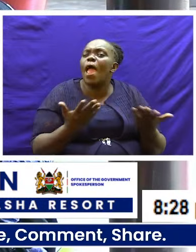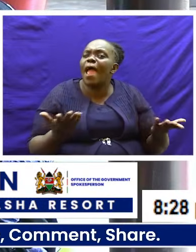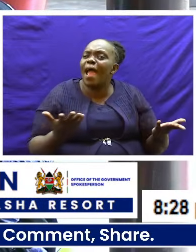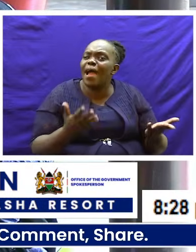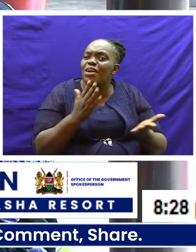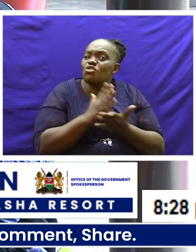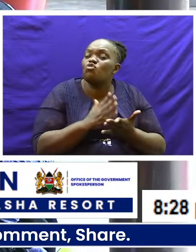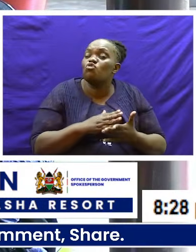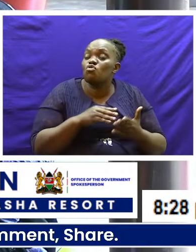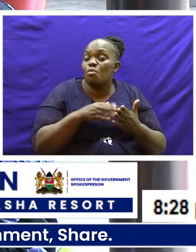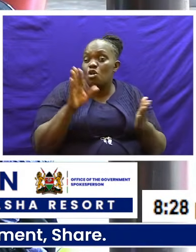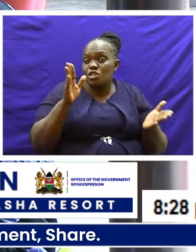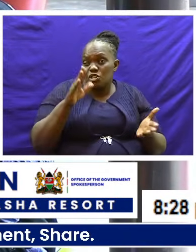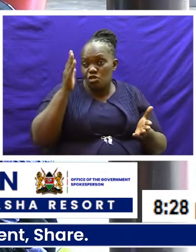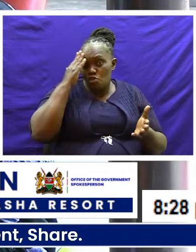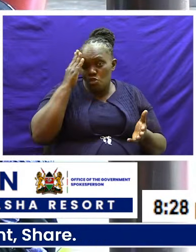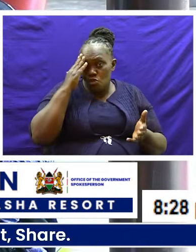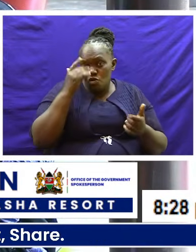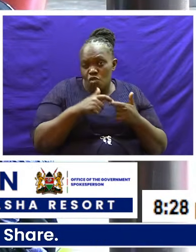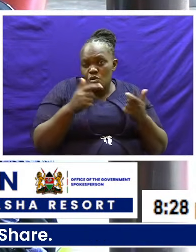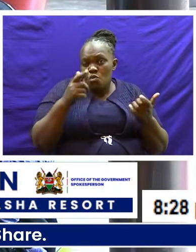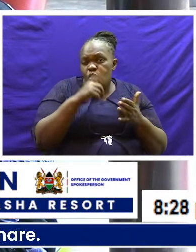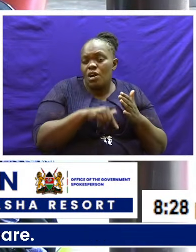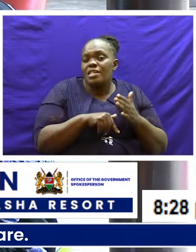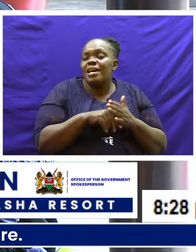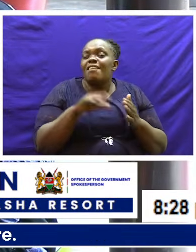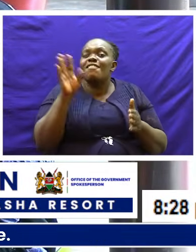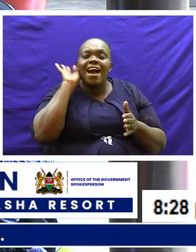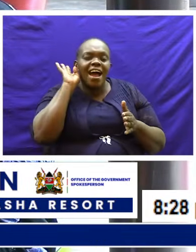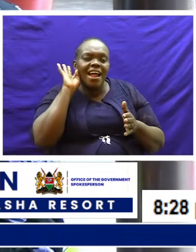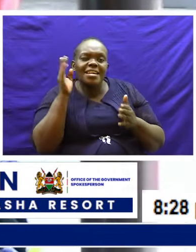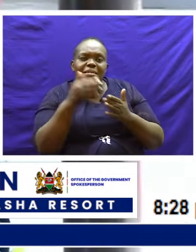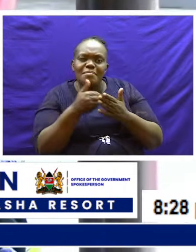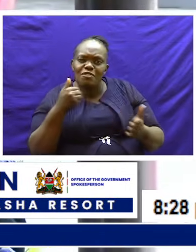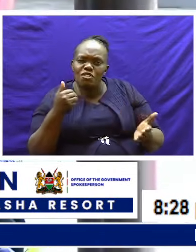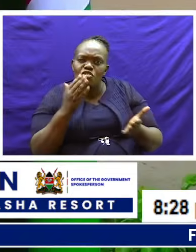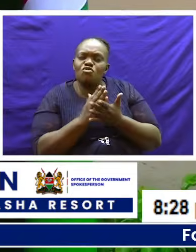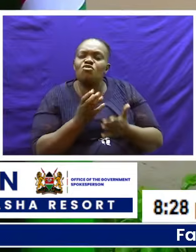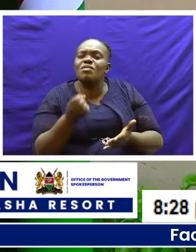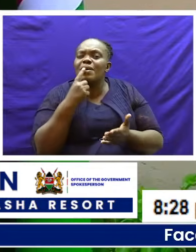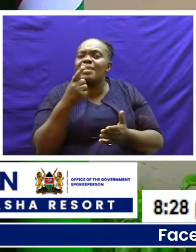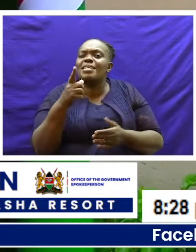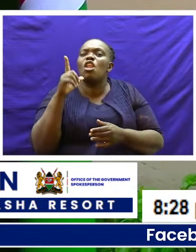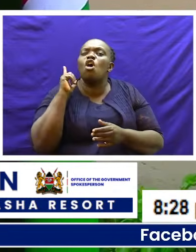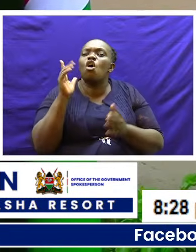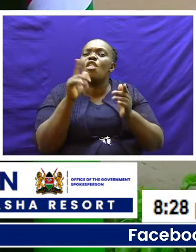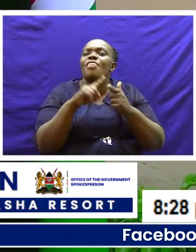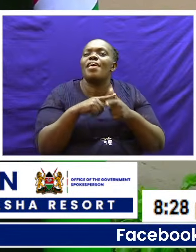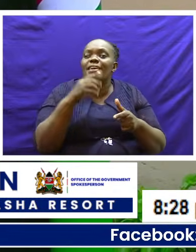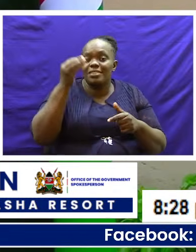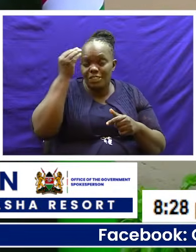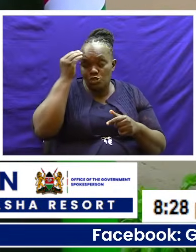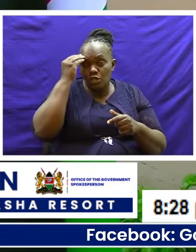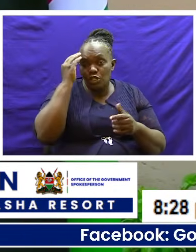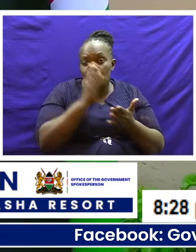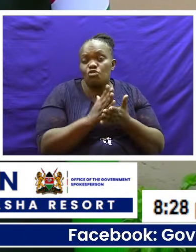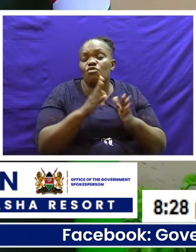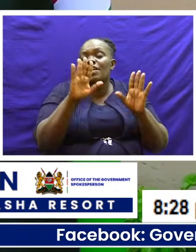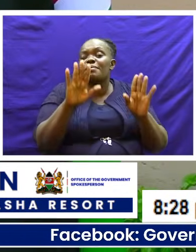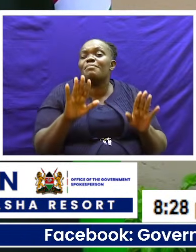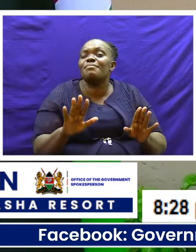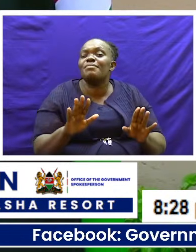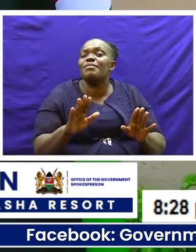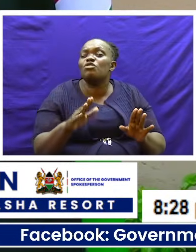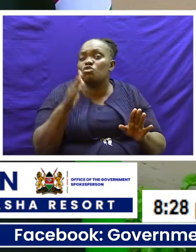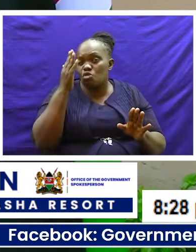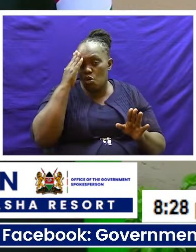it's one of the most popular. Actually, from what we've had before is that medicine, law, then education. So education is still very popular. But you find some